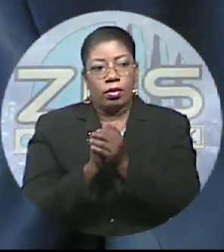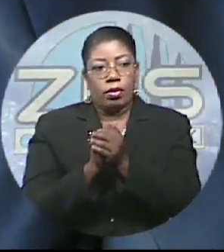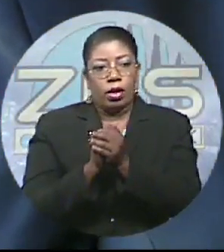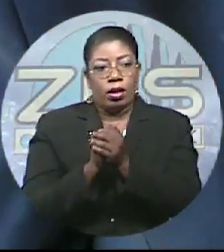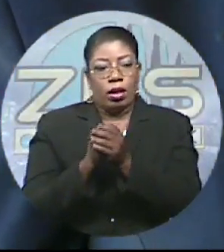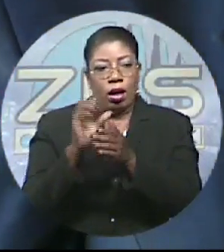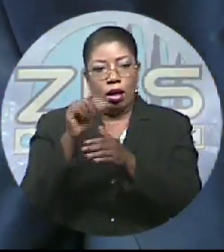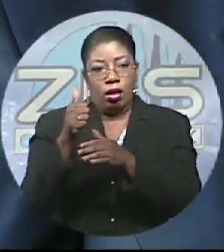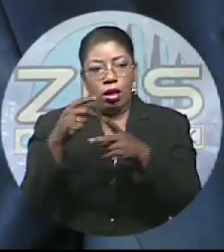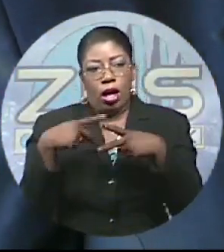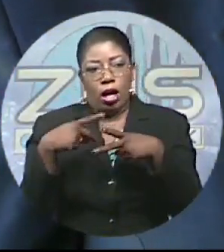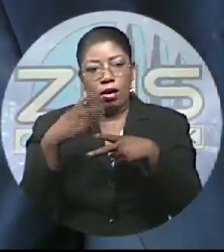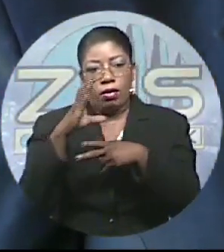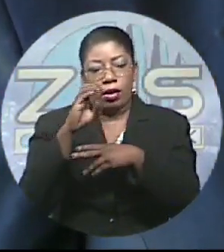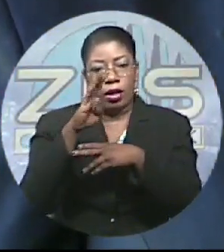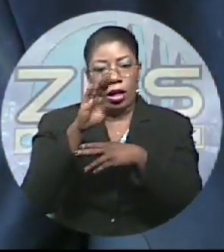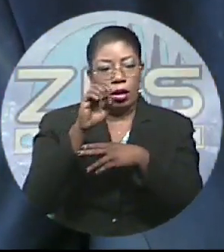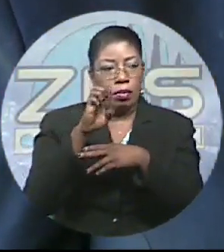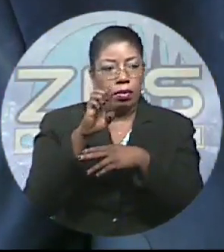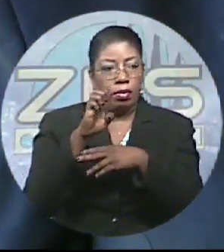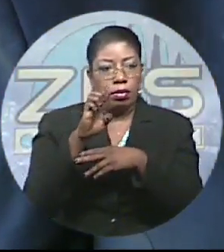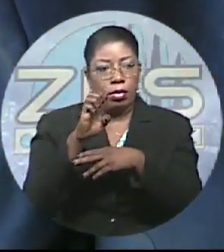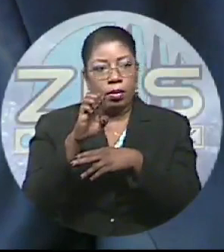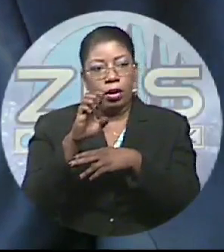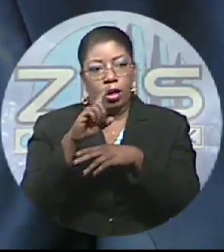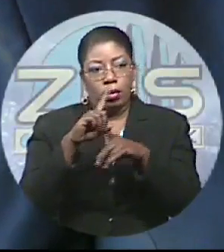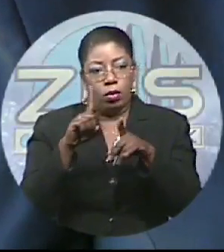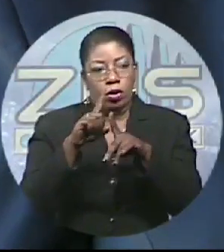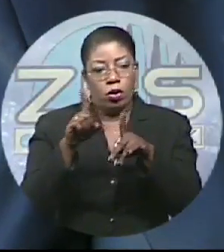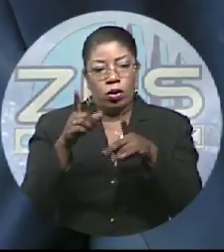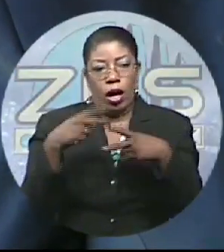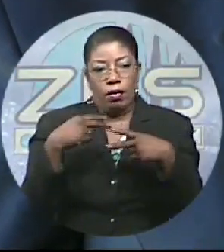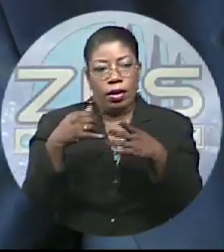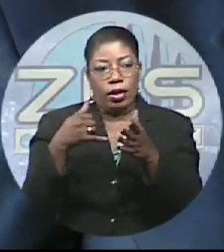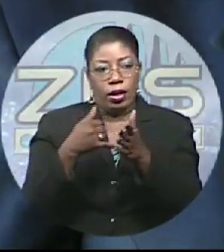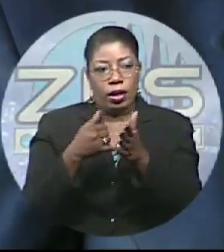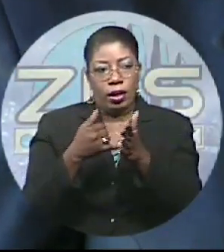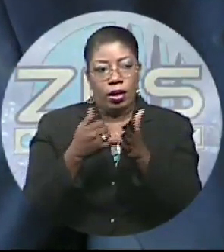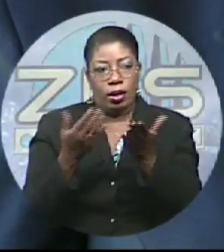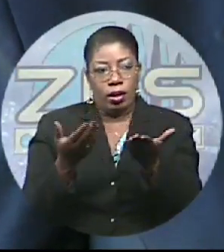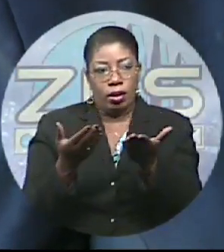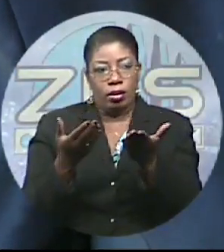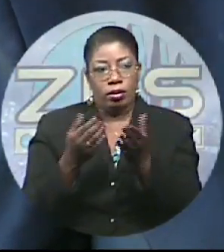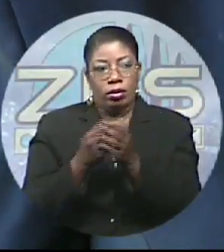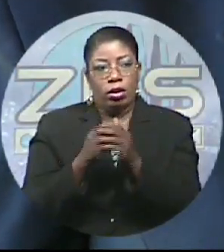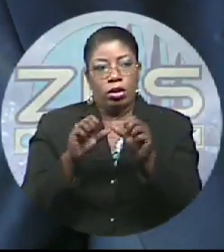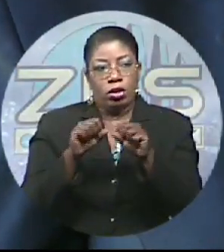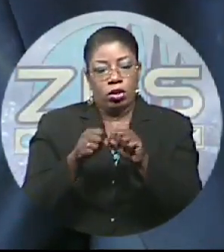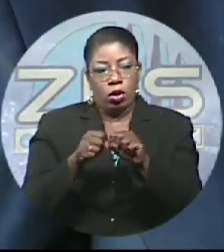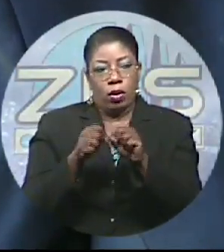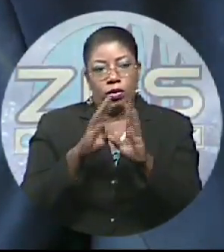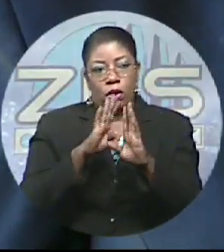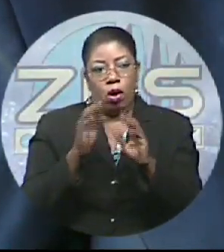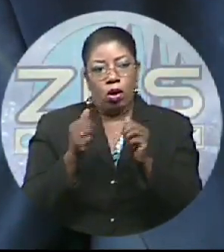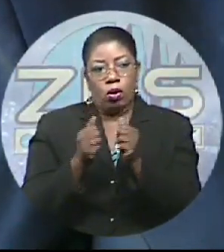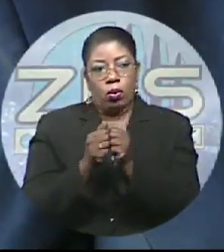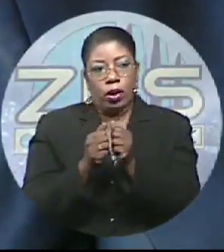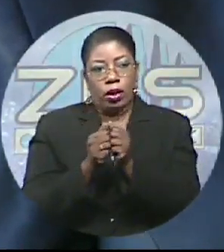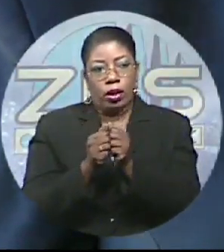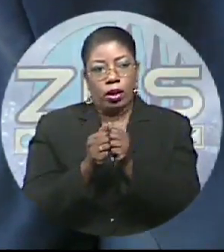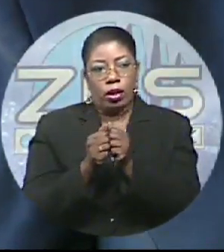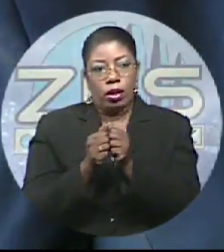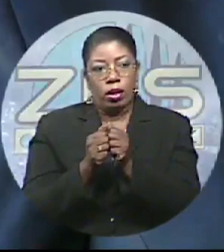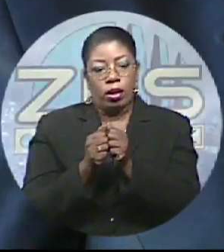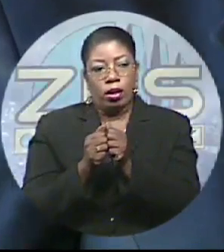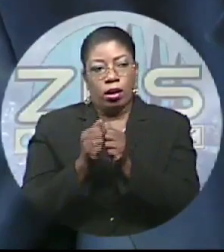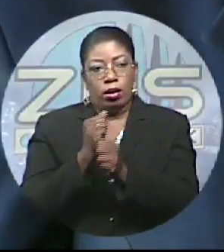air. So we can't have a TV where we can watch what's going on in the country. And so I would have spoken to one of the